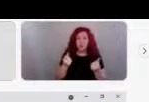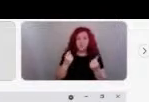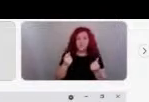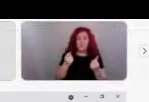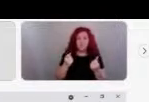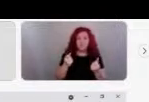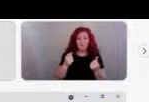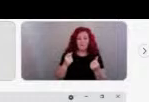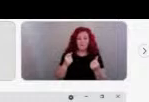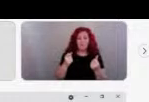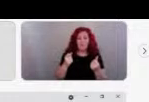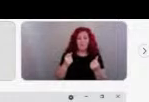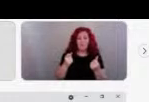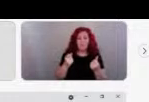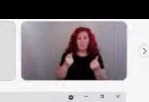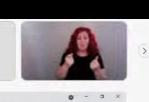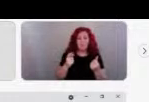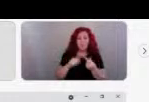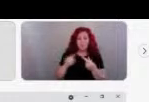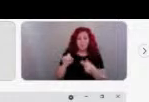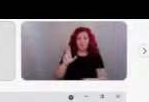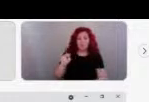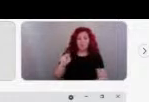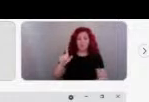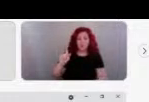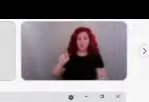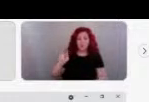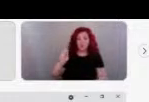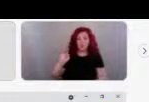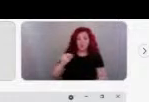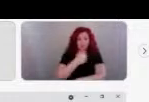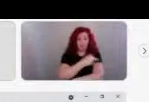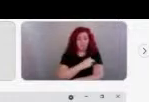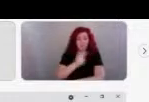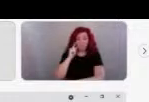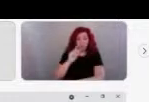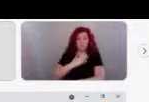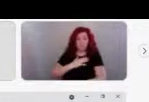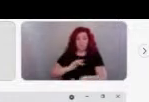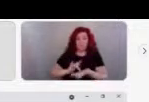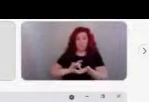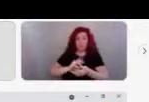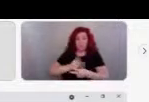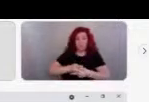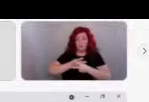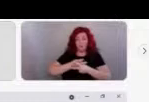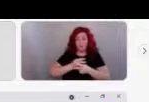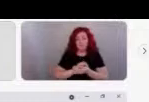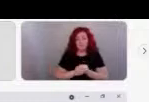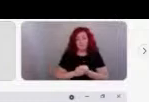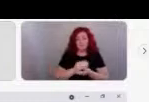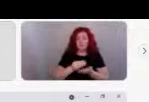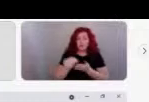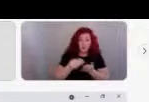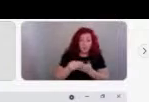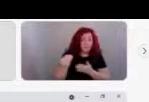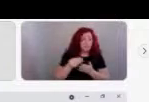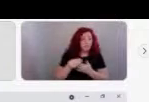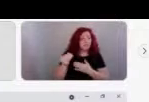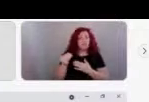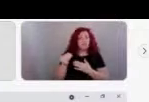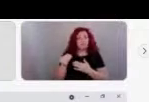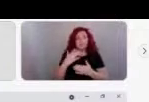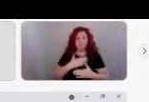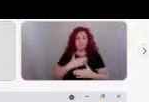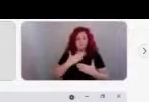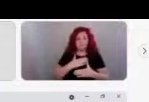area for the to the john lincoln hospital for my medical care and um and for shopping so i'm glad